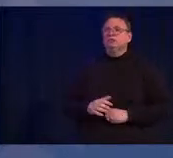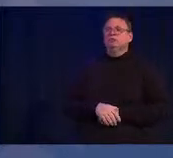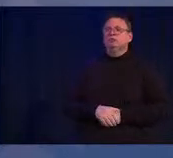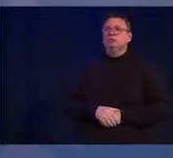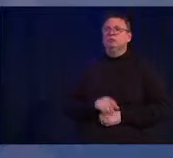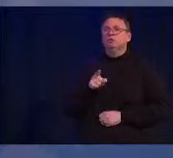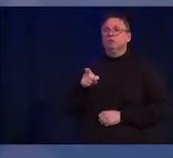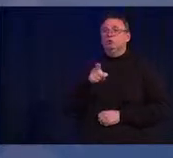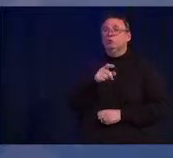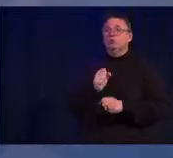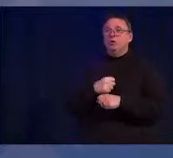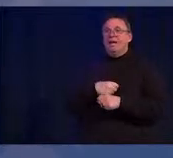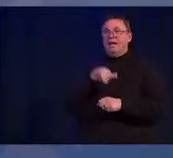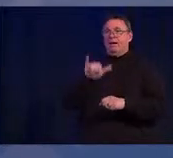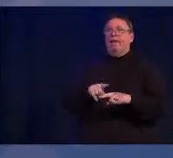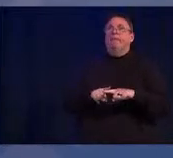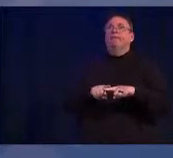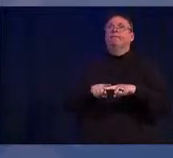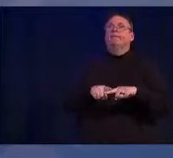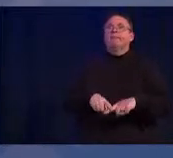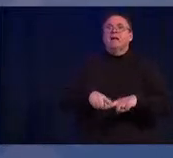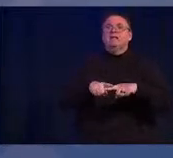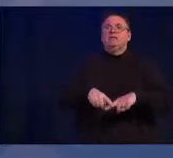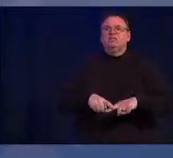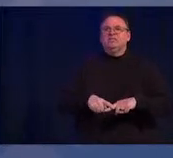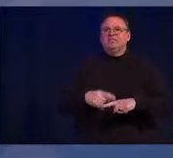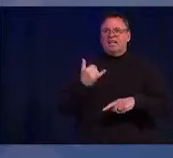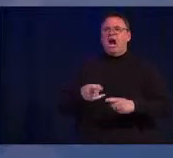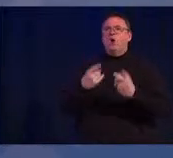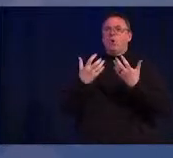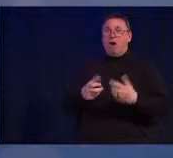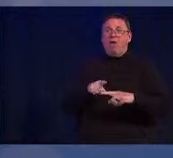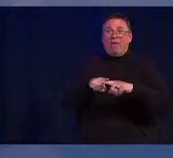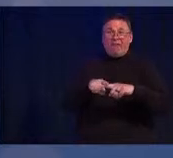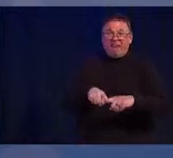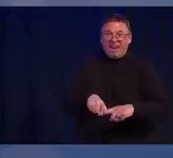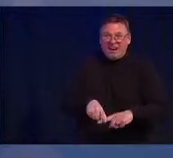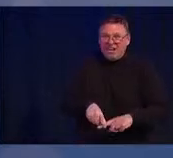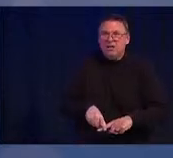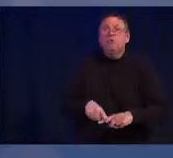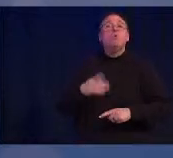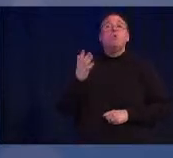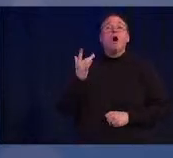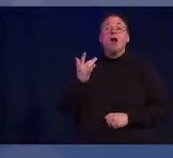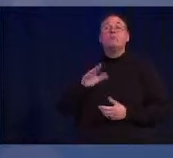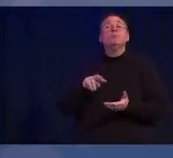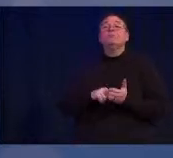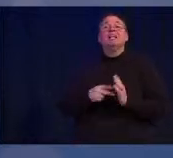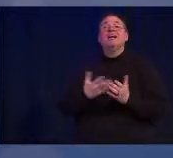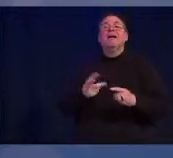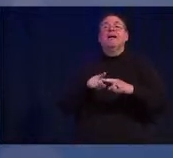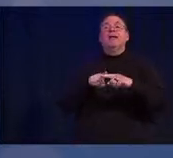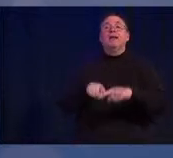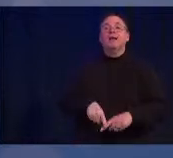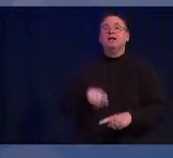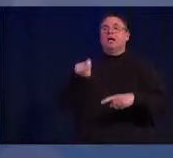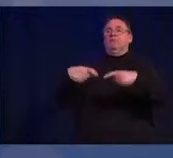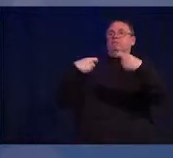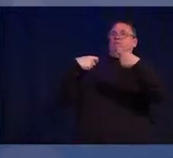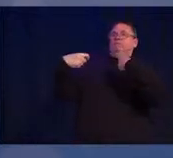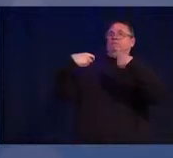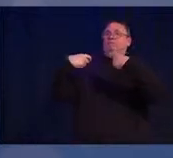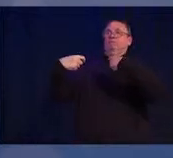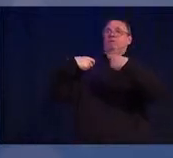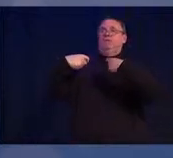creating dependency. They want you to be dependent on them so that they can tell you what to do, so they can tell